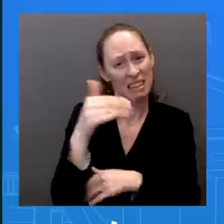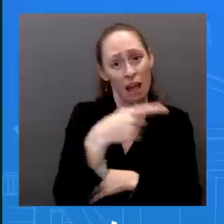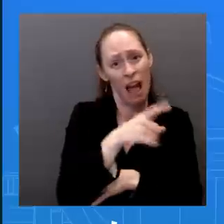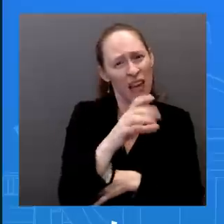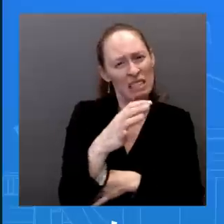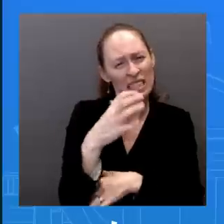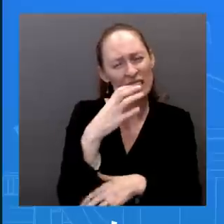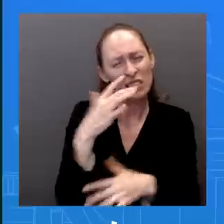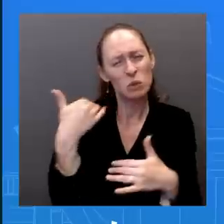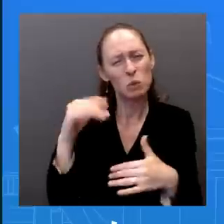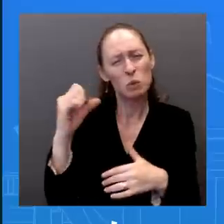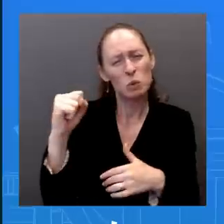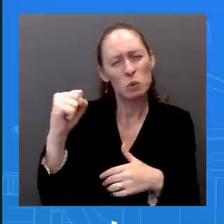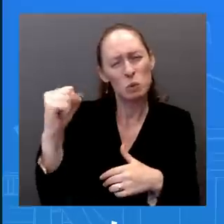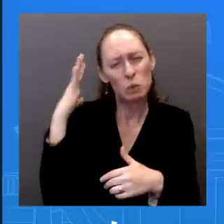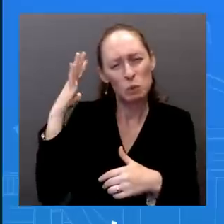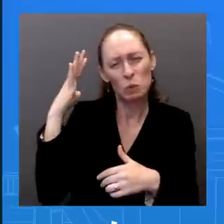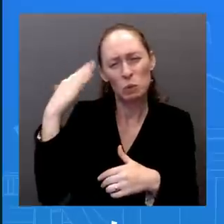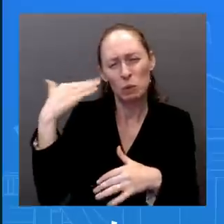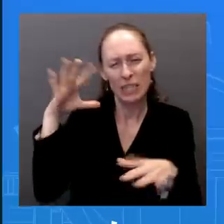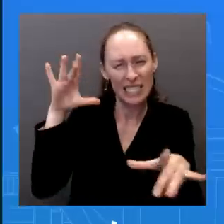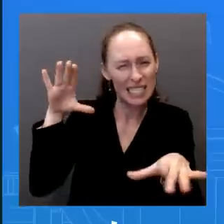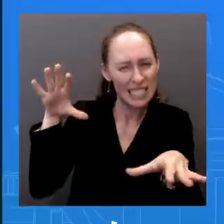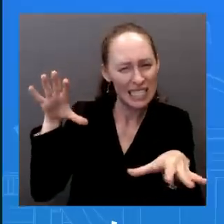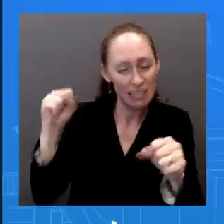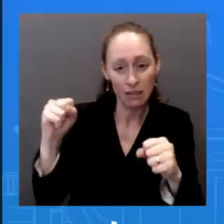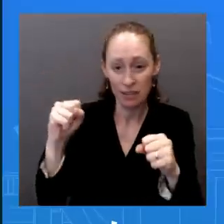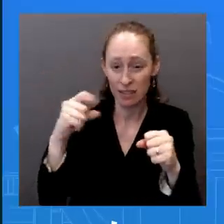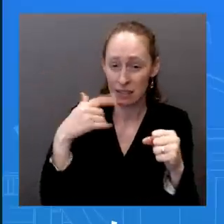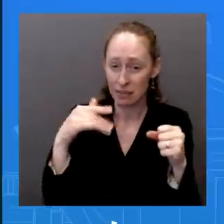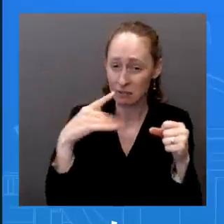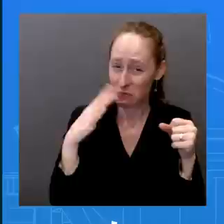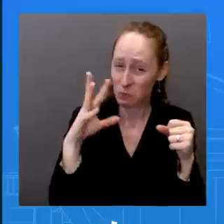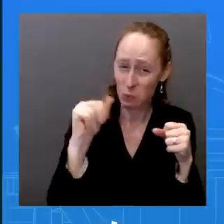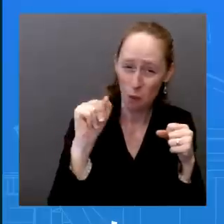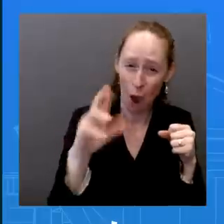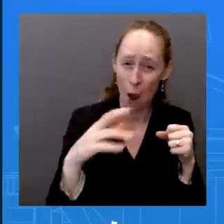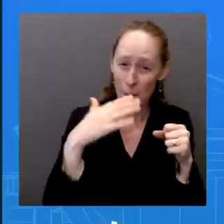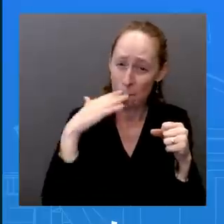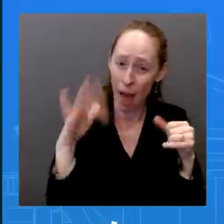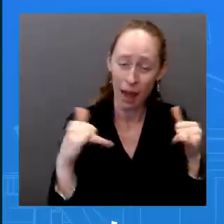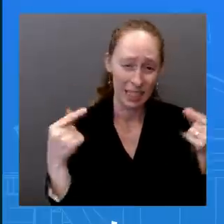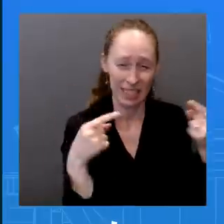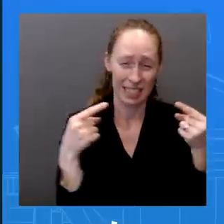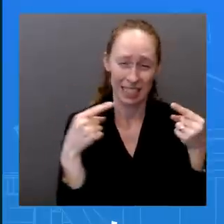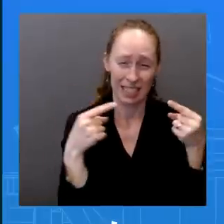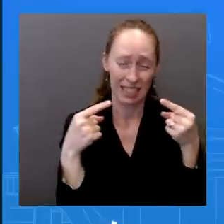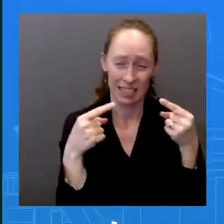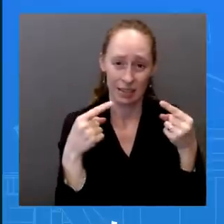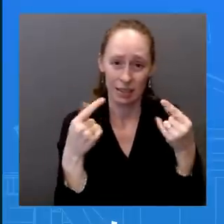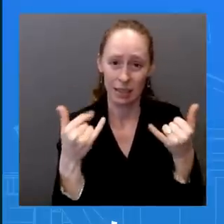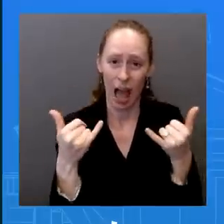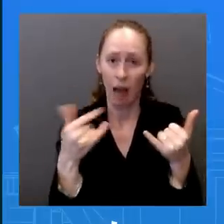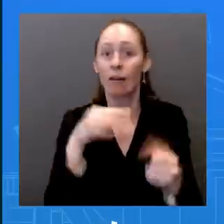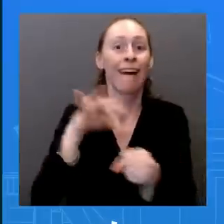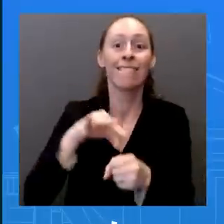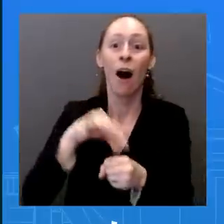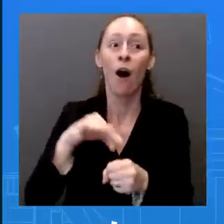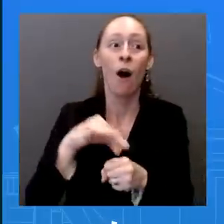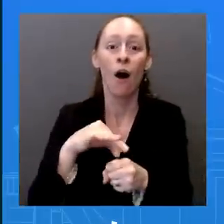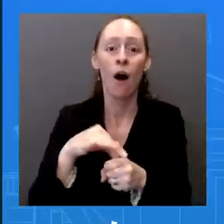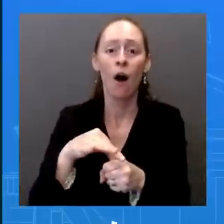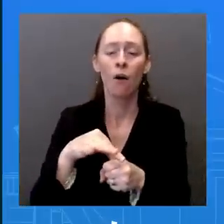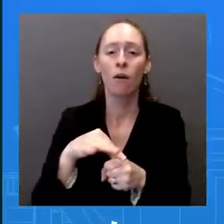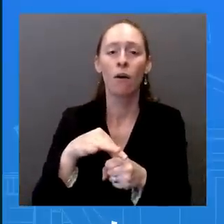do we think that it is going to give them some additional authority at the negotiating table. Quite the opposite. It is the act of a